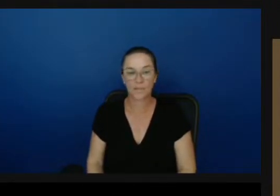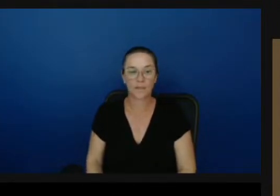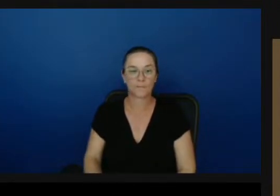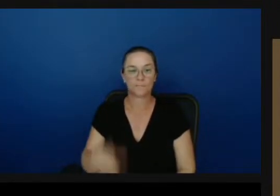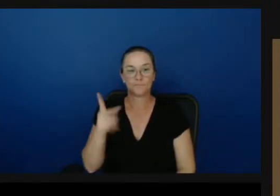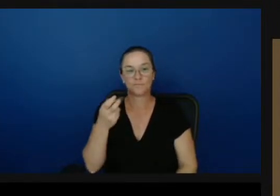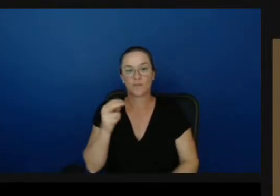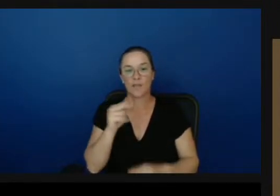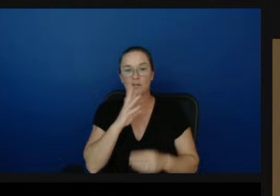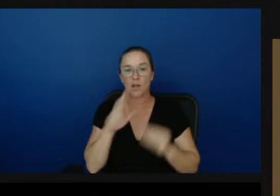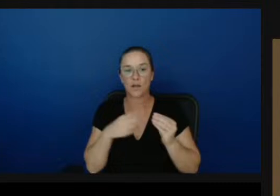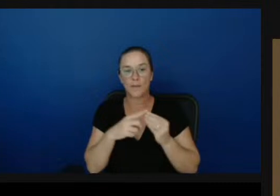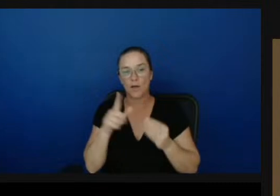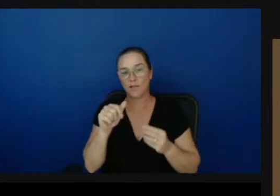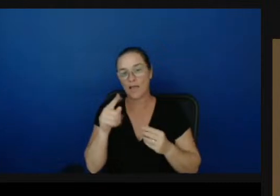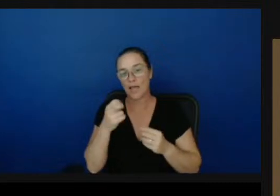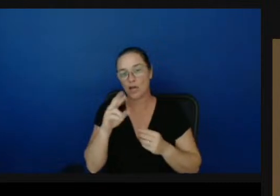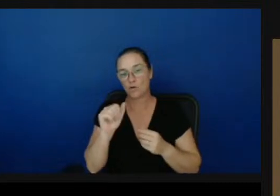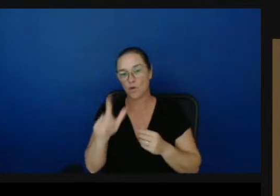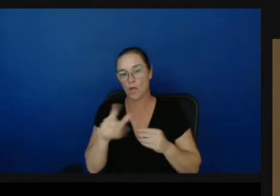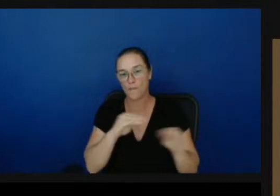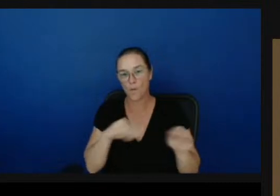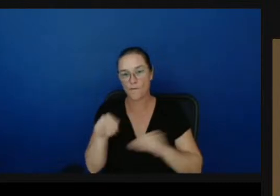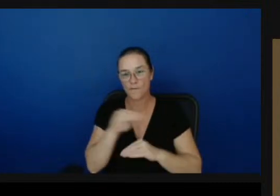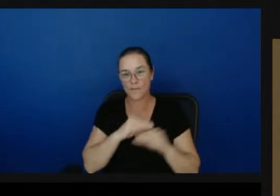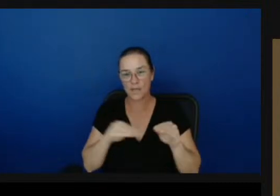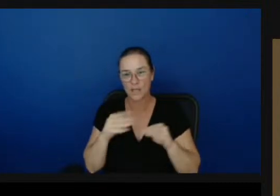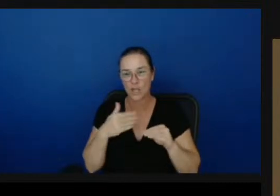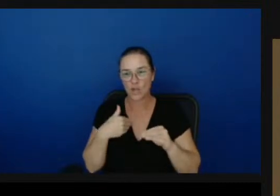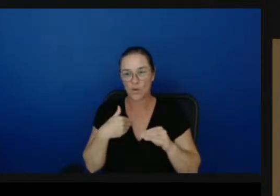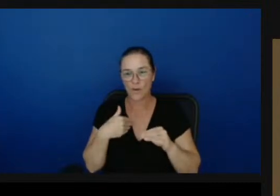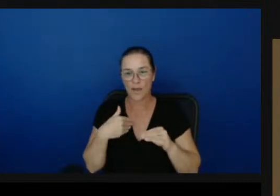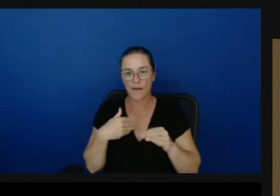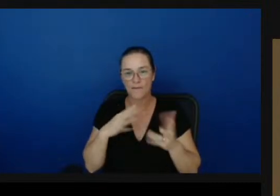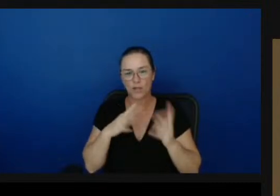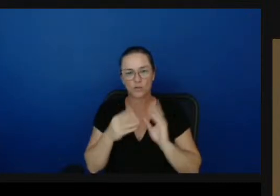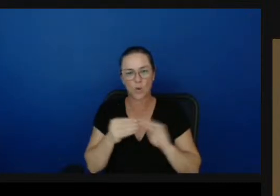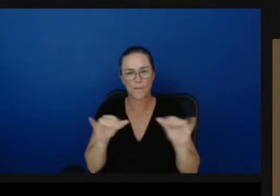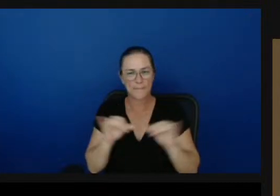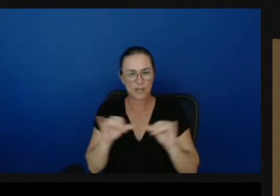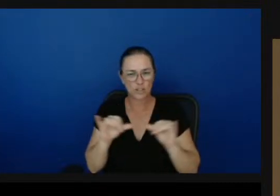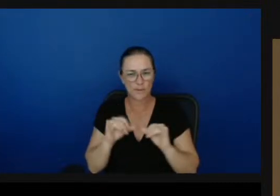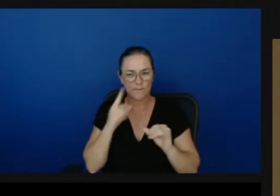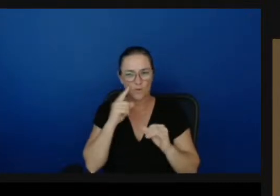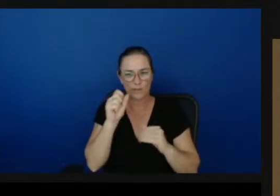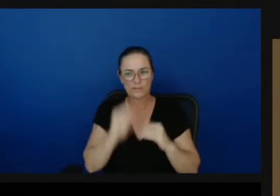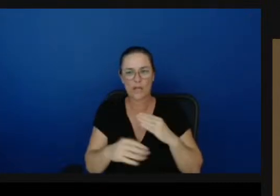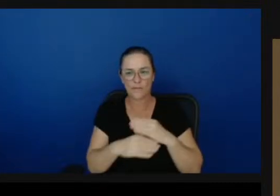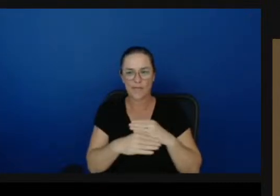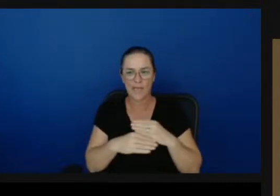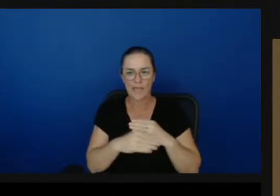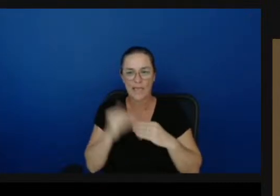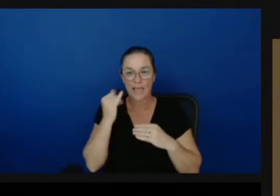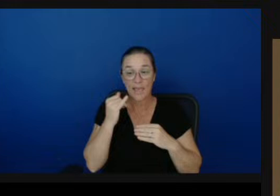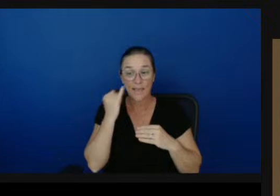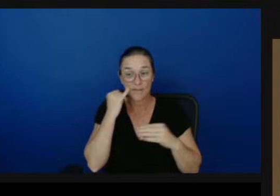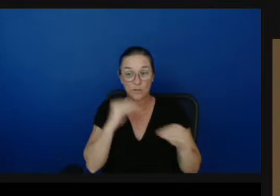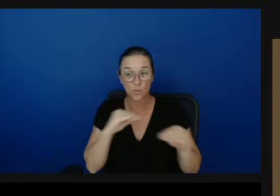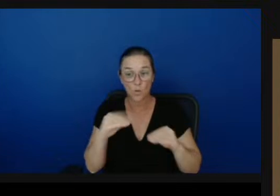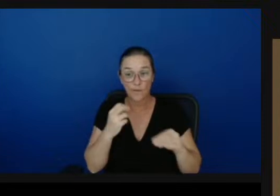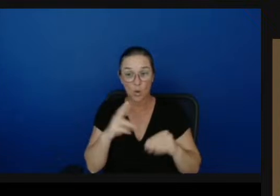he asked, is there a total lateral movement measurement of the south flank? Is it moving or has it locked?